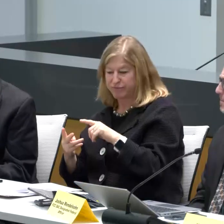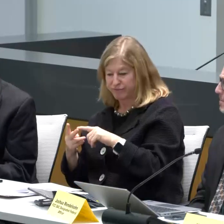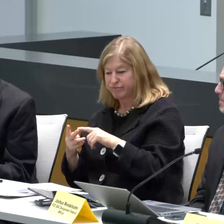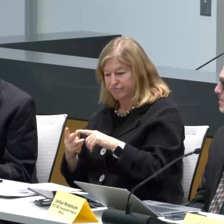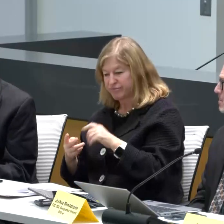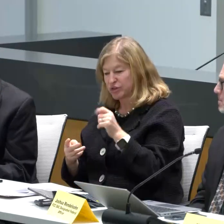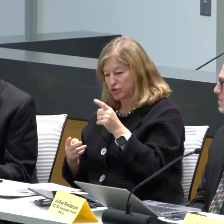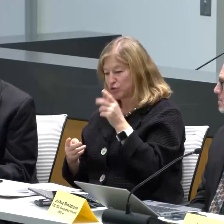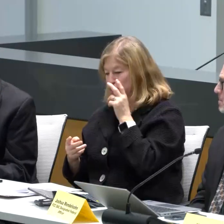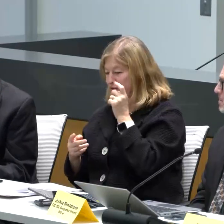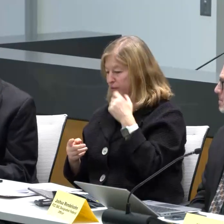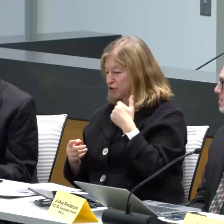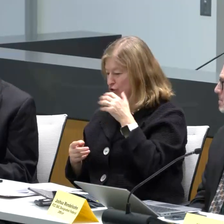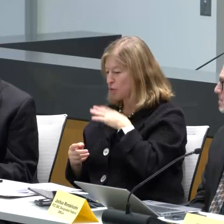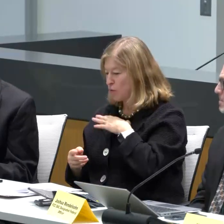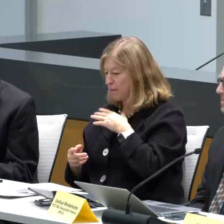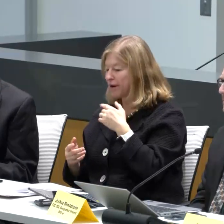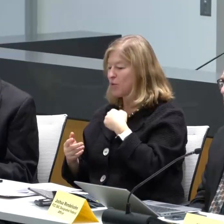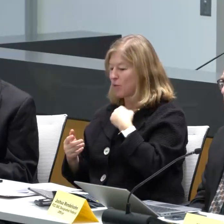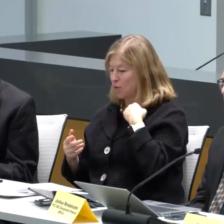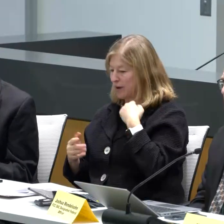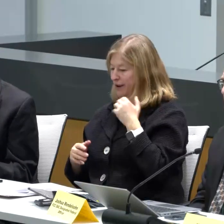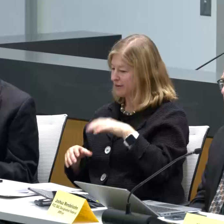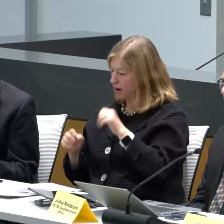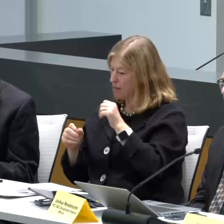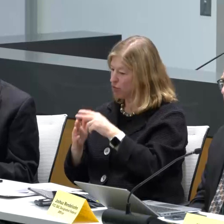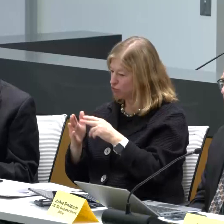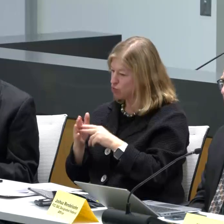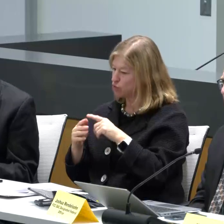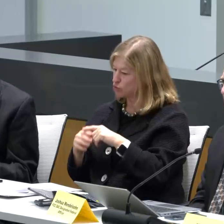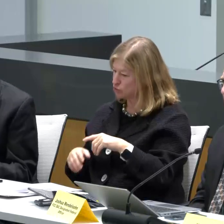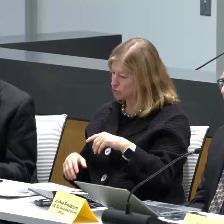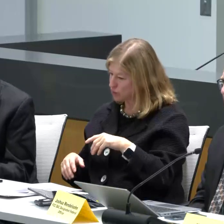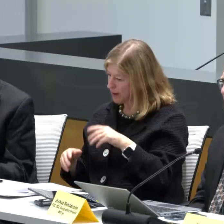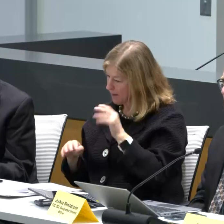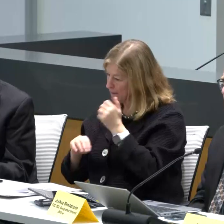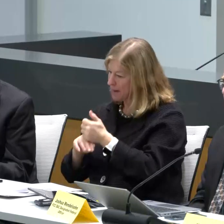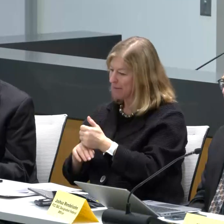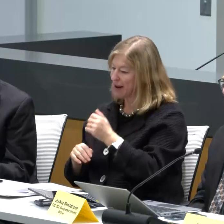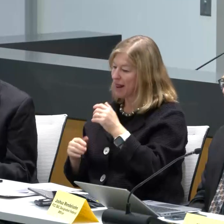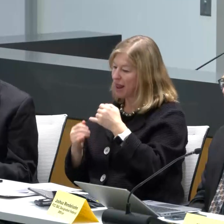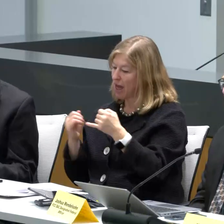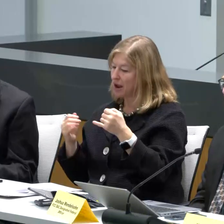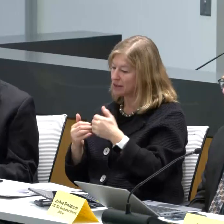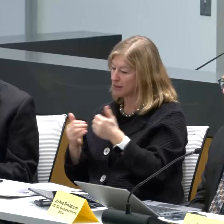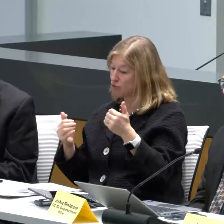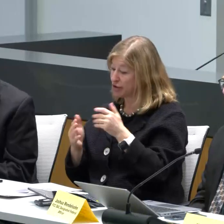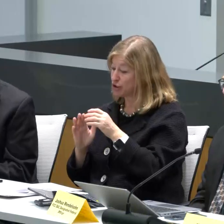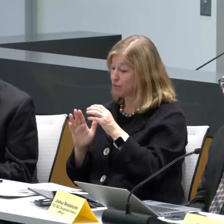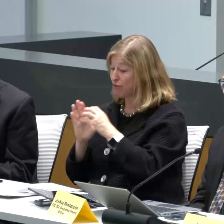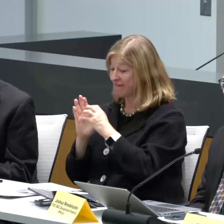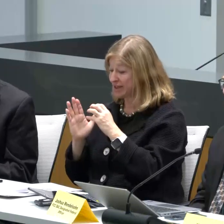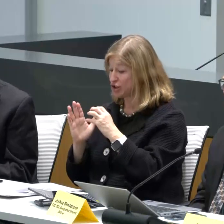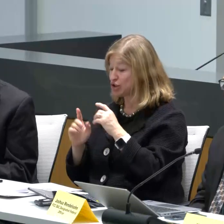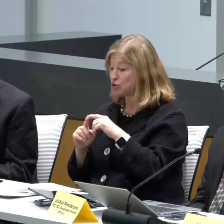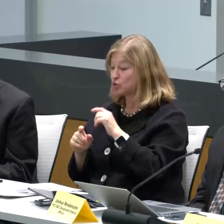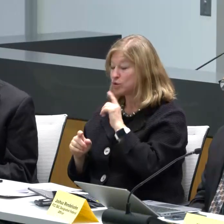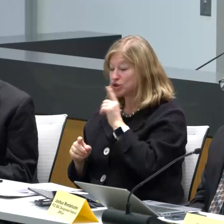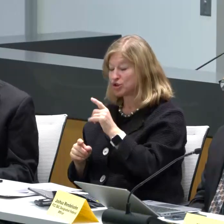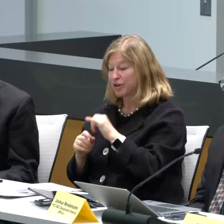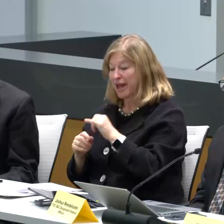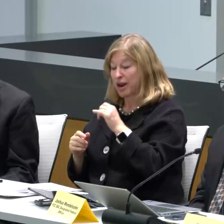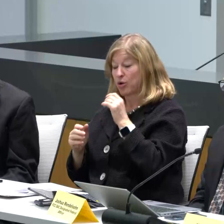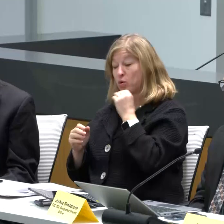Second is Safe Connection Report and Order. As you heard from the chairwoman, we adopted a rule to implement line